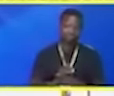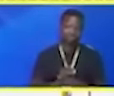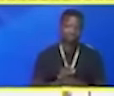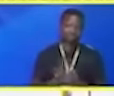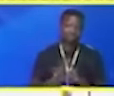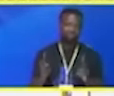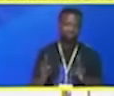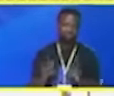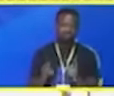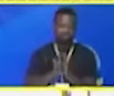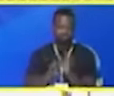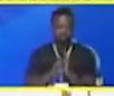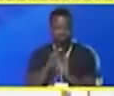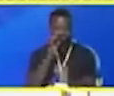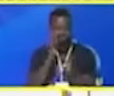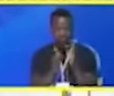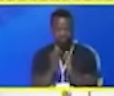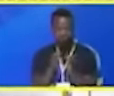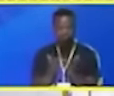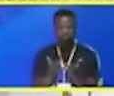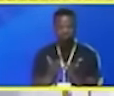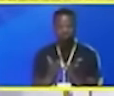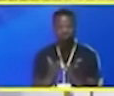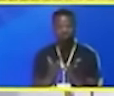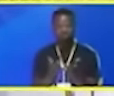So, for instance, with all due respect,